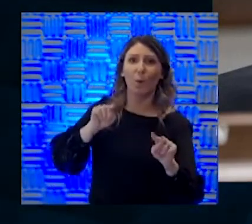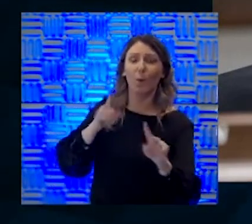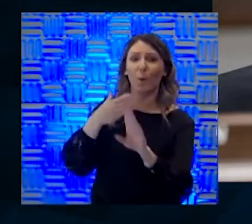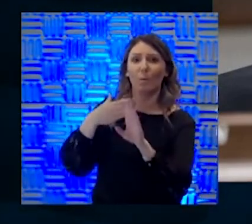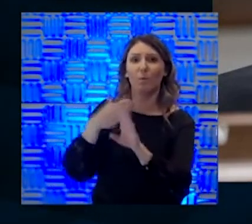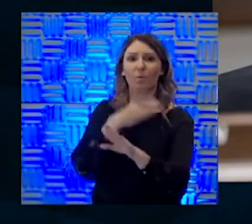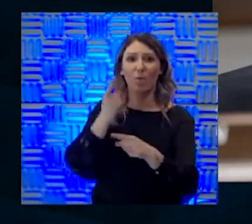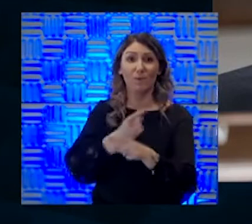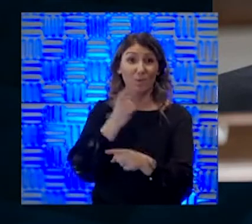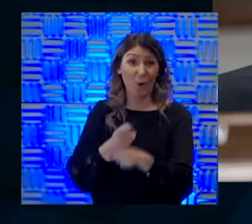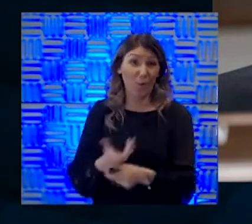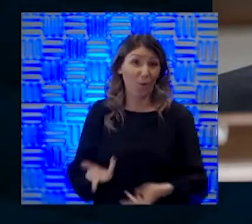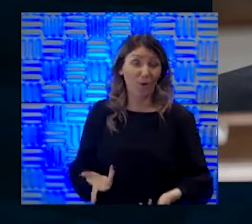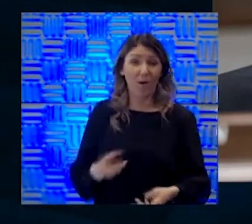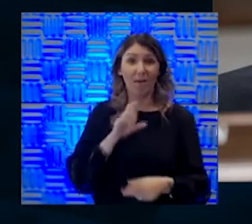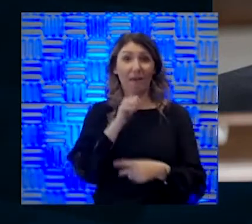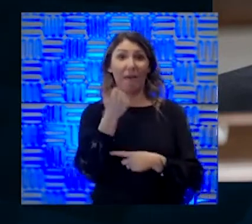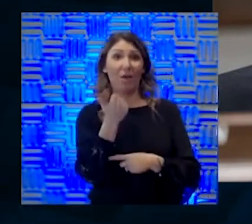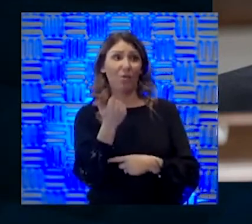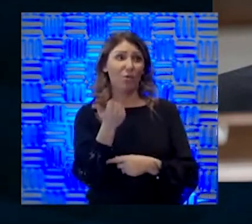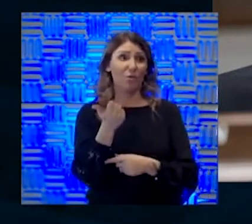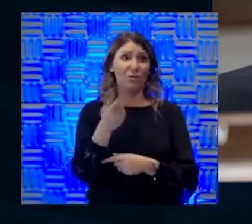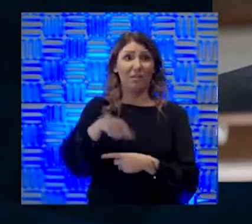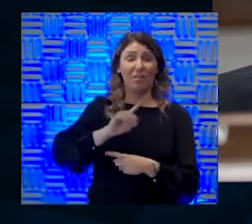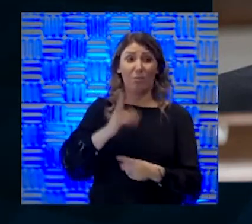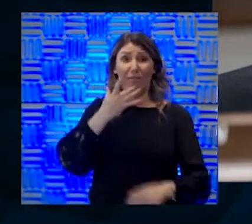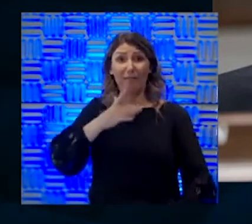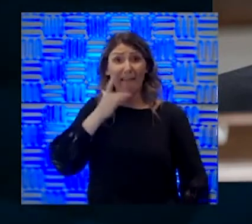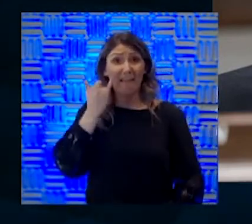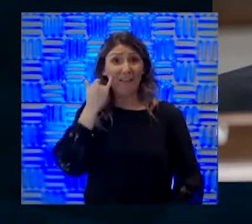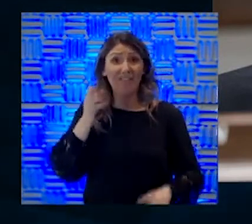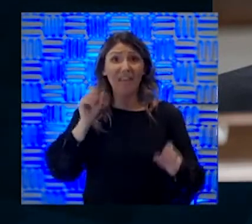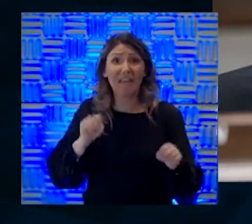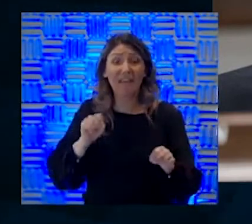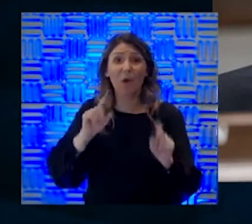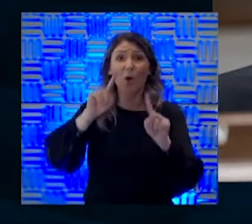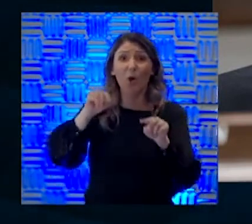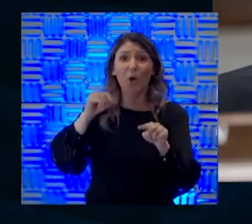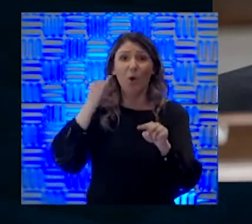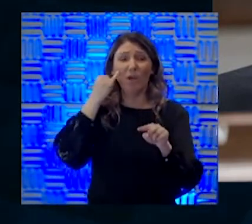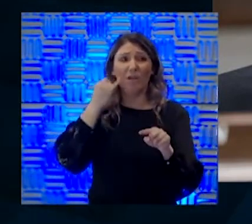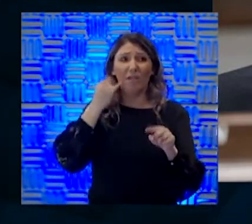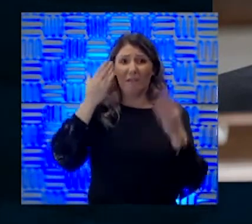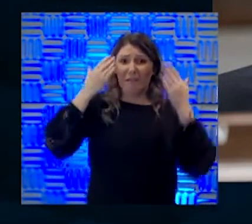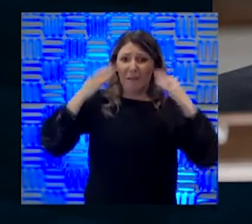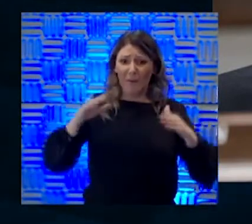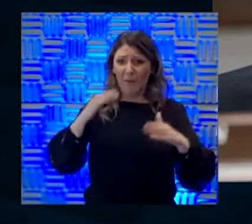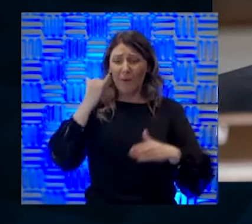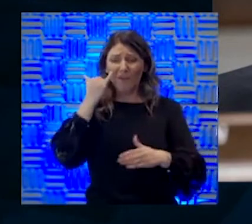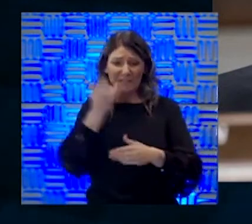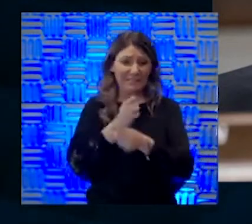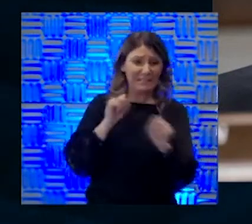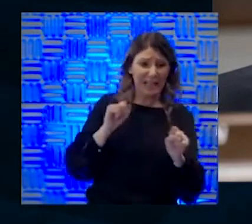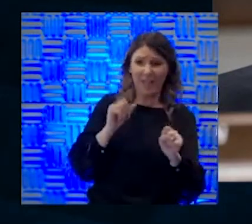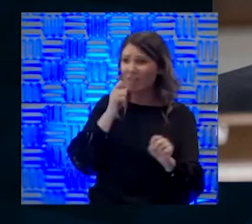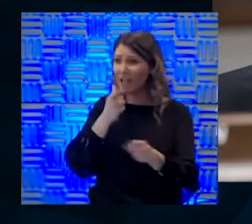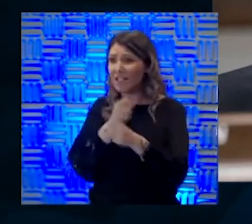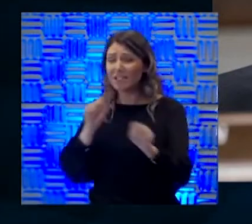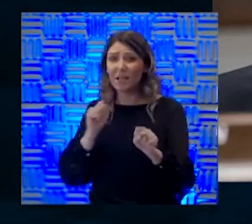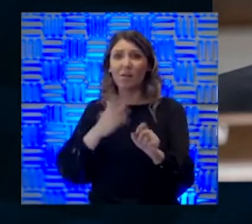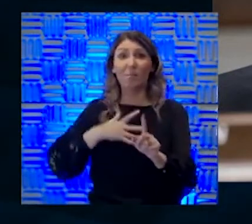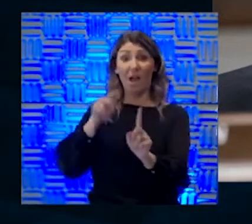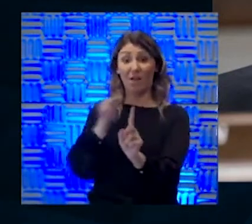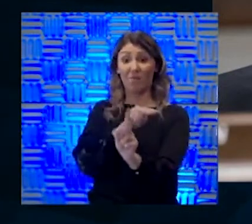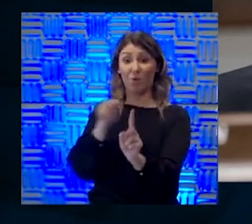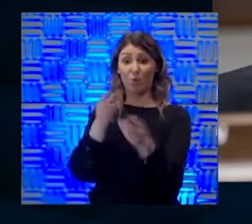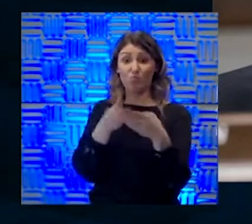it's appropriate. Others will be reluctant to go at all because they're uncertain as to whether it's safe. And in my view, that testing,